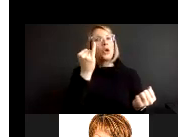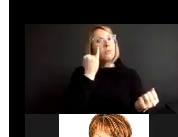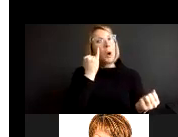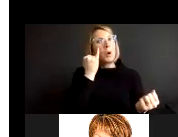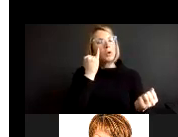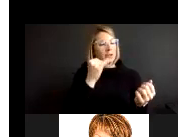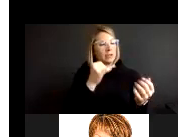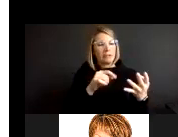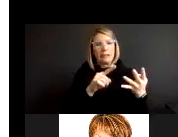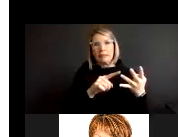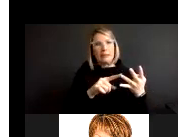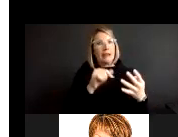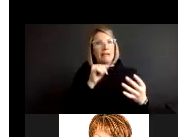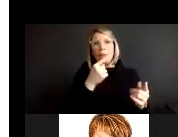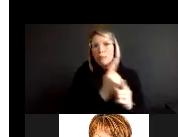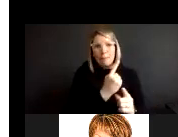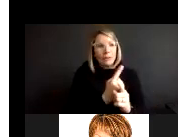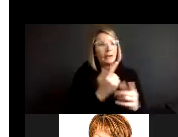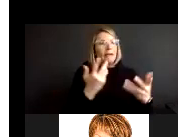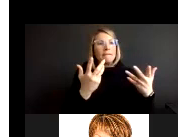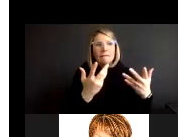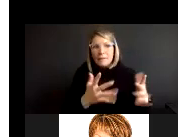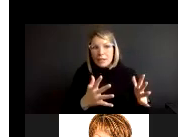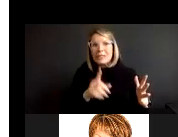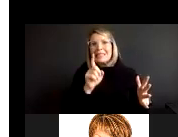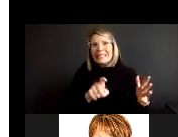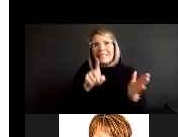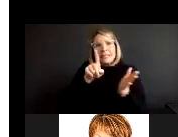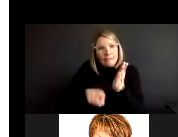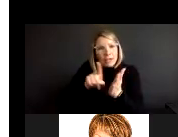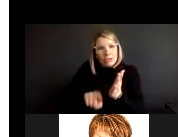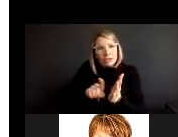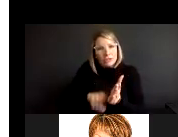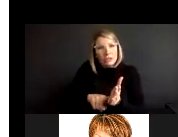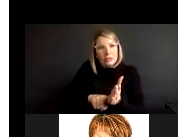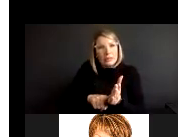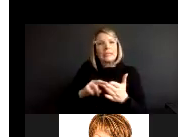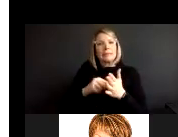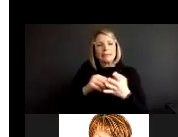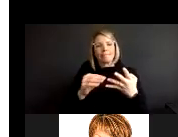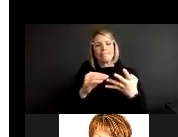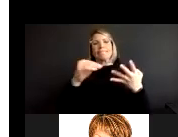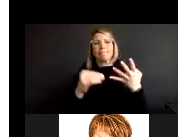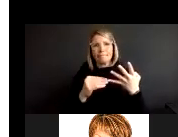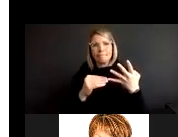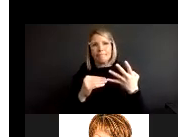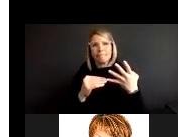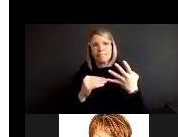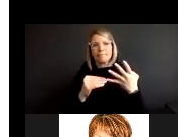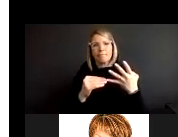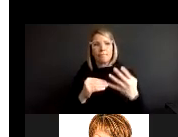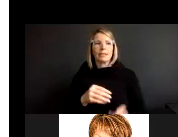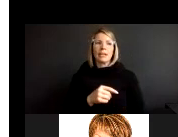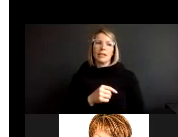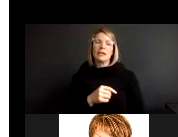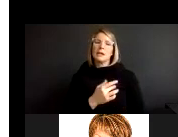So the investigation is very similar to the evaluation. However, a key difference here is that folks are no longer operating with the